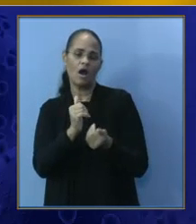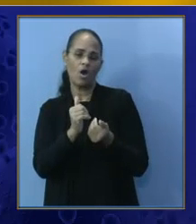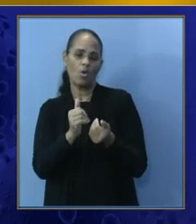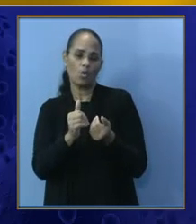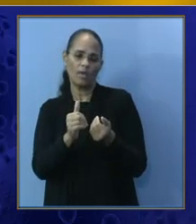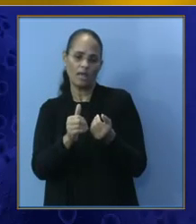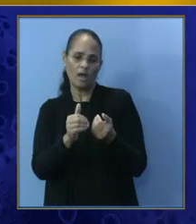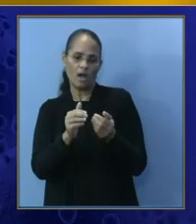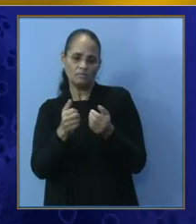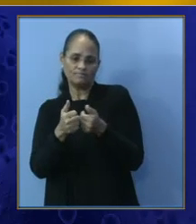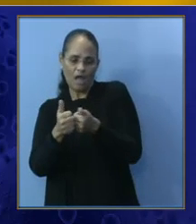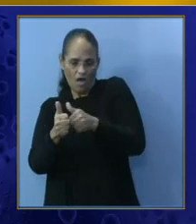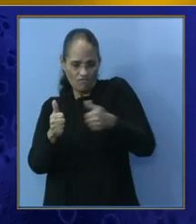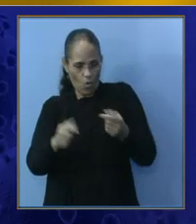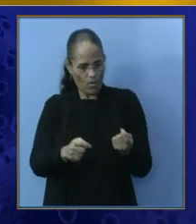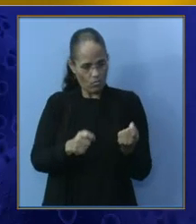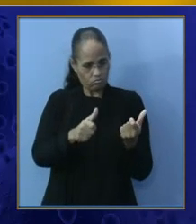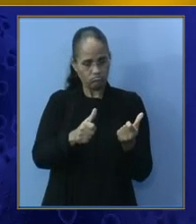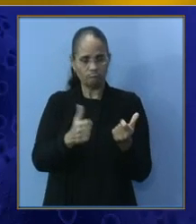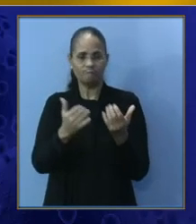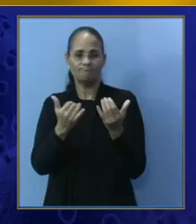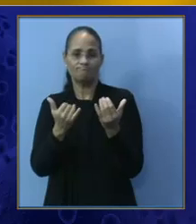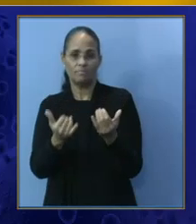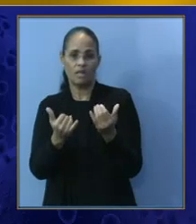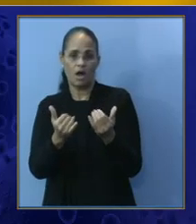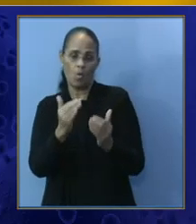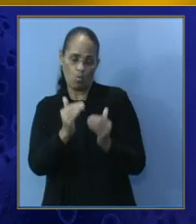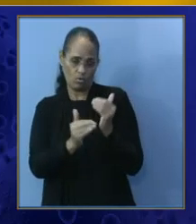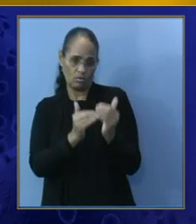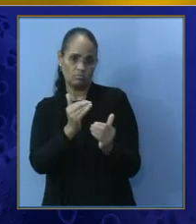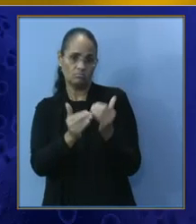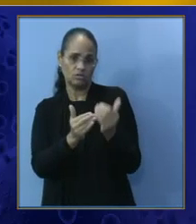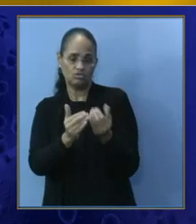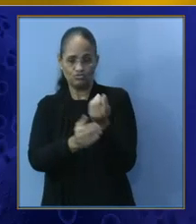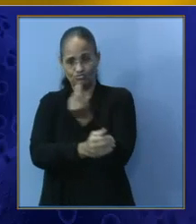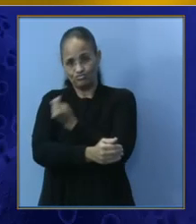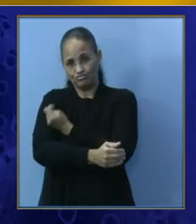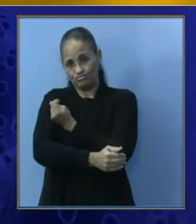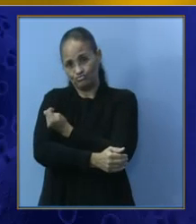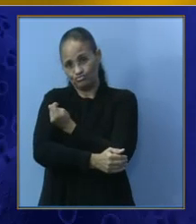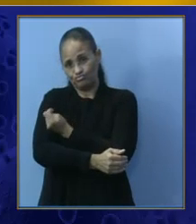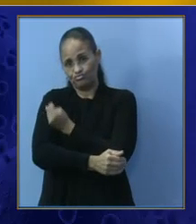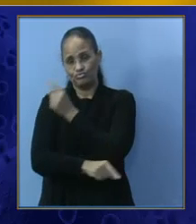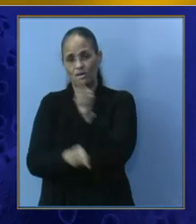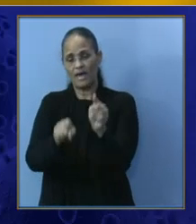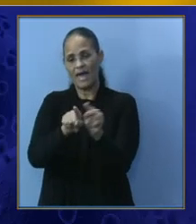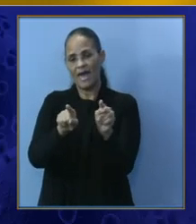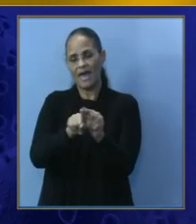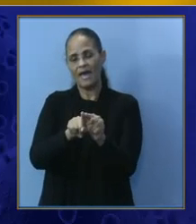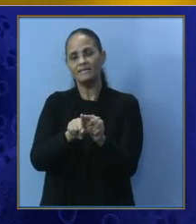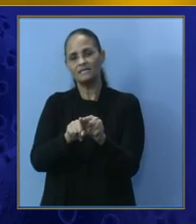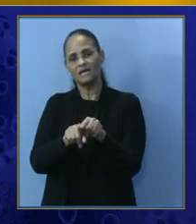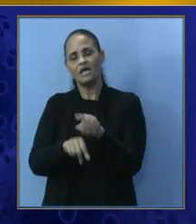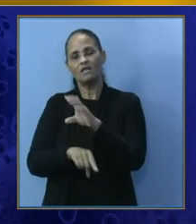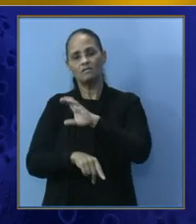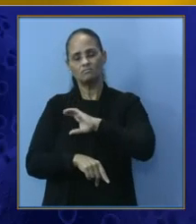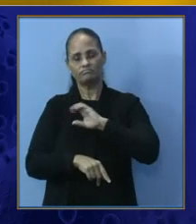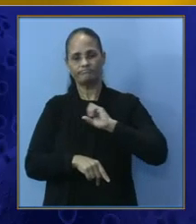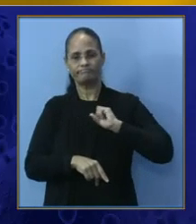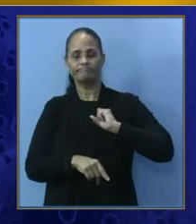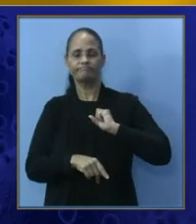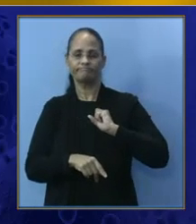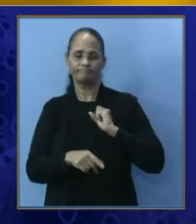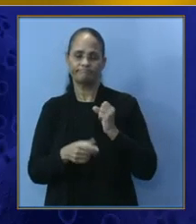wastage. In the coming days and weeks, the ministry will continue to distribute vaccine doses at the rest homes and the long-term care